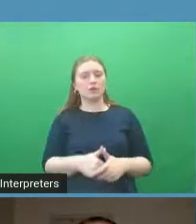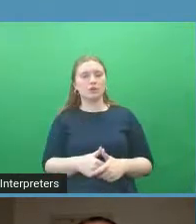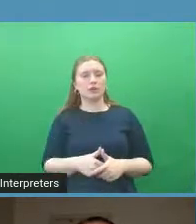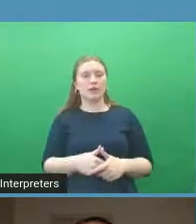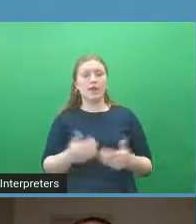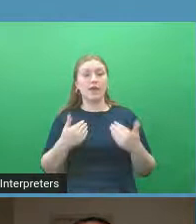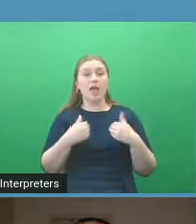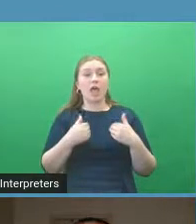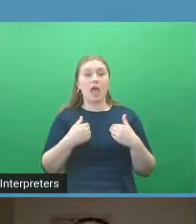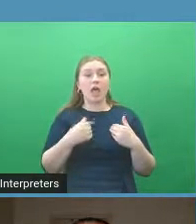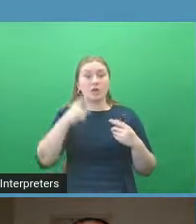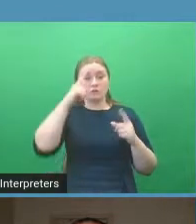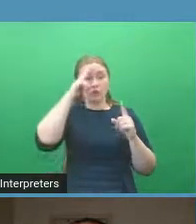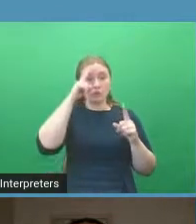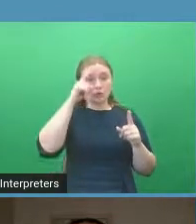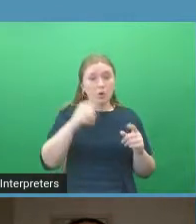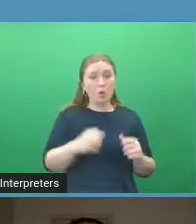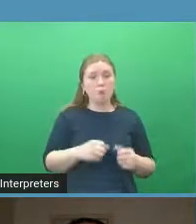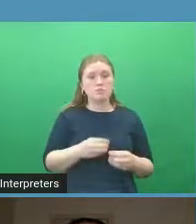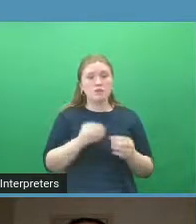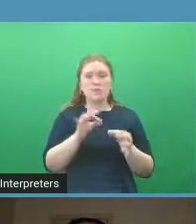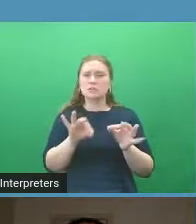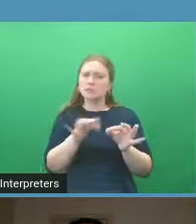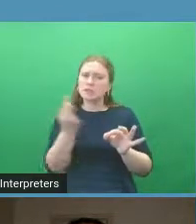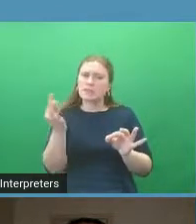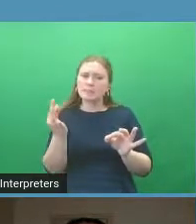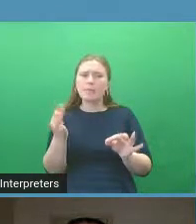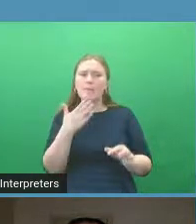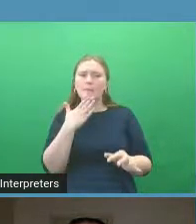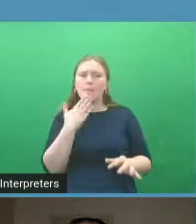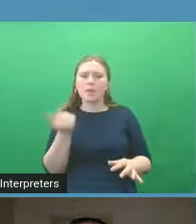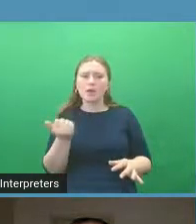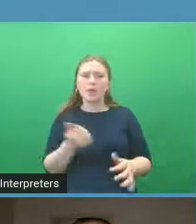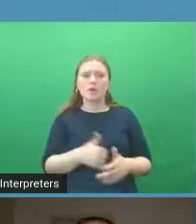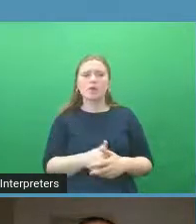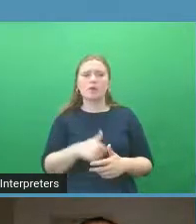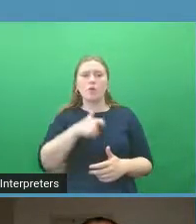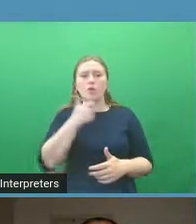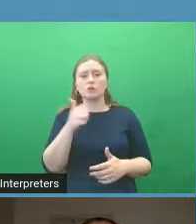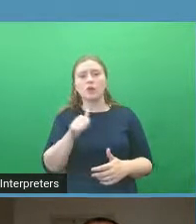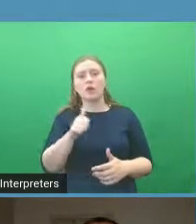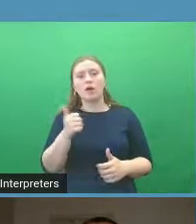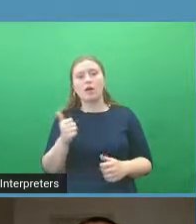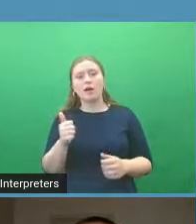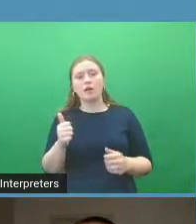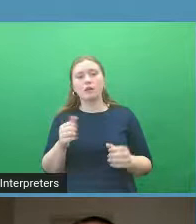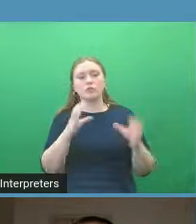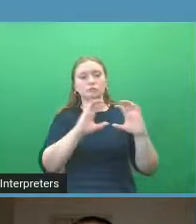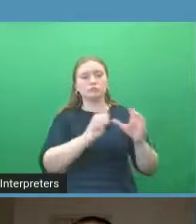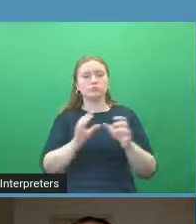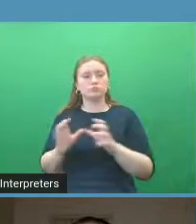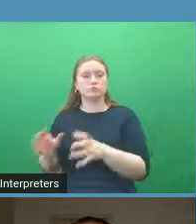goals, keeping it simple, watch other breakouts and take notes, and take time to debrief.